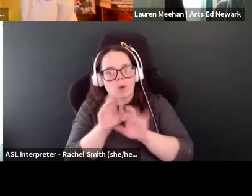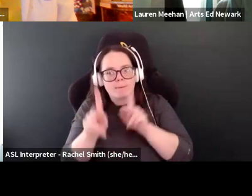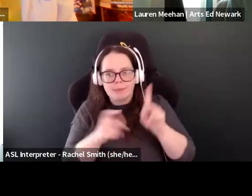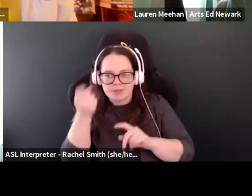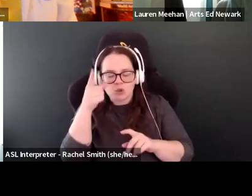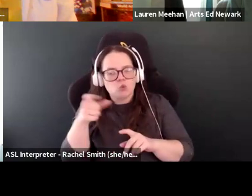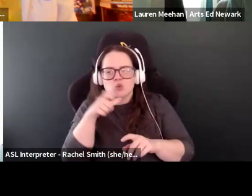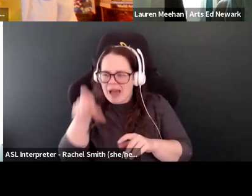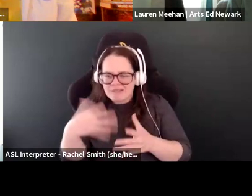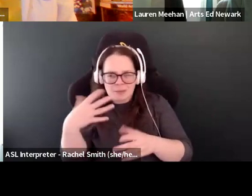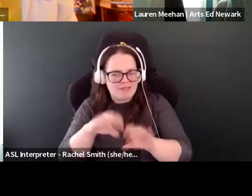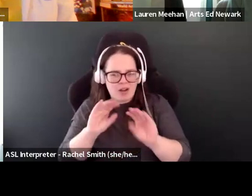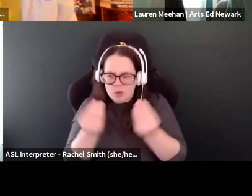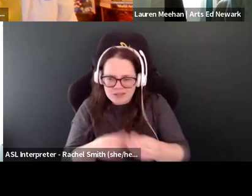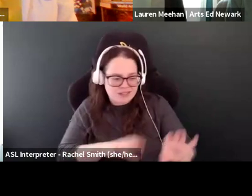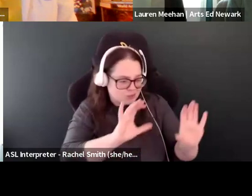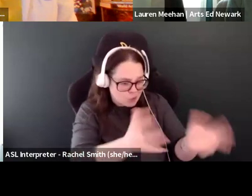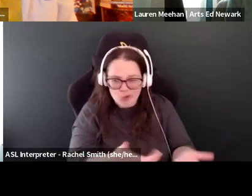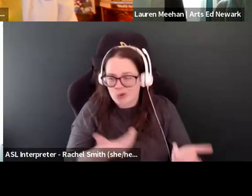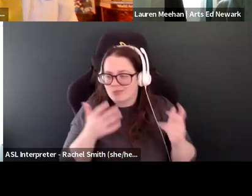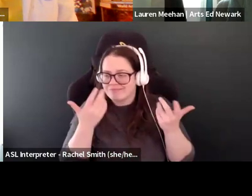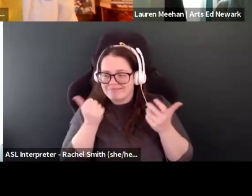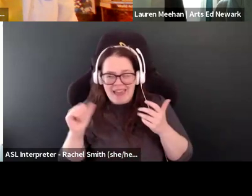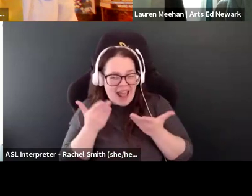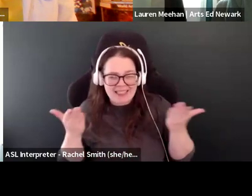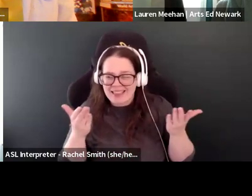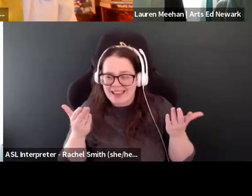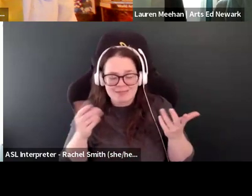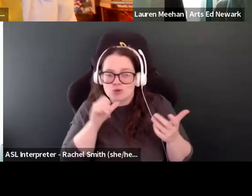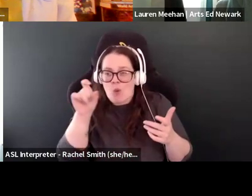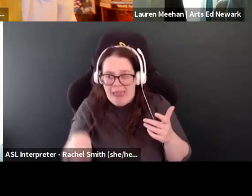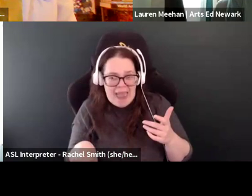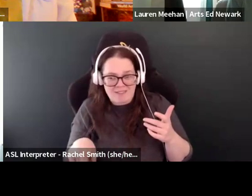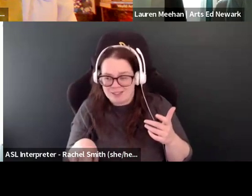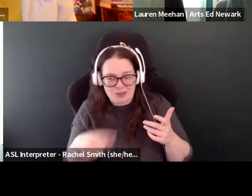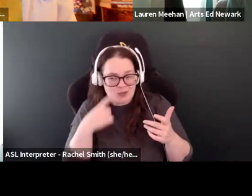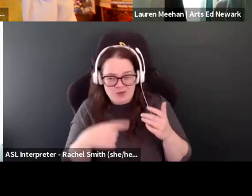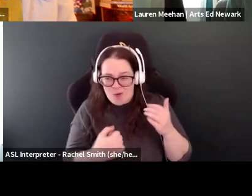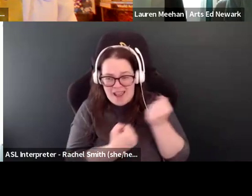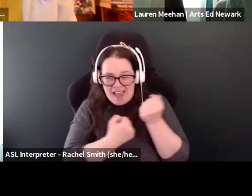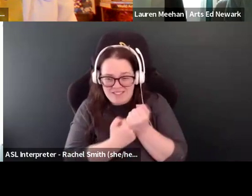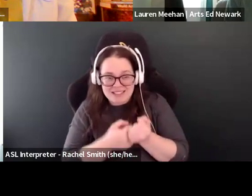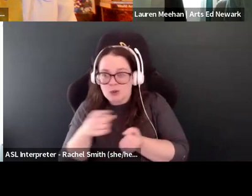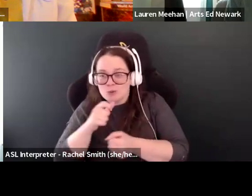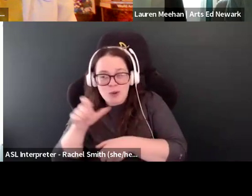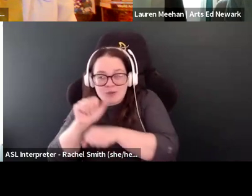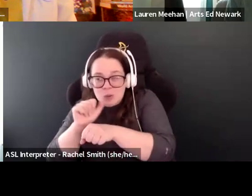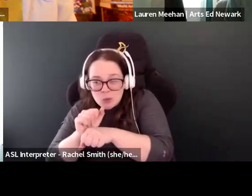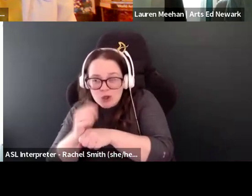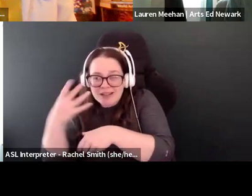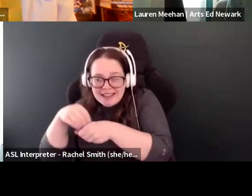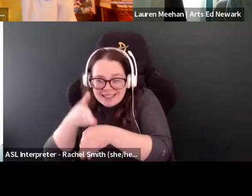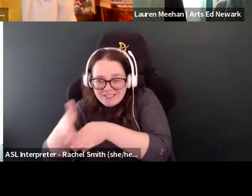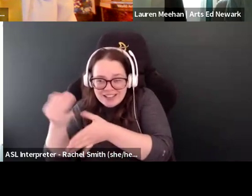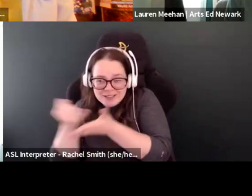an organization, a group, or an entity to advocate. You do not have to work in the arts to advocate for